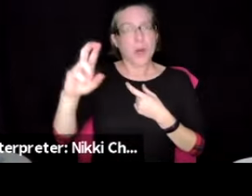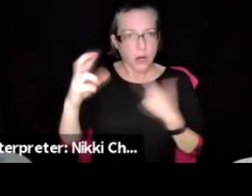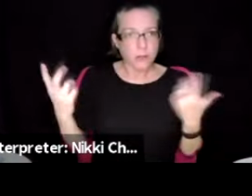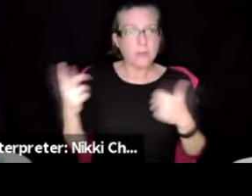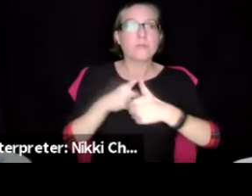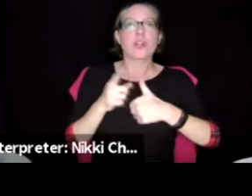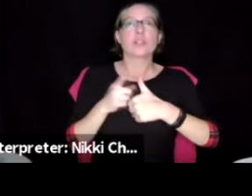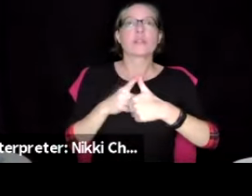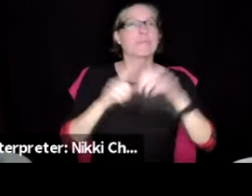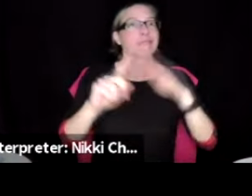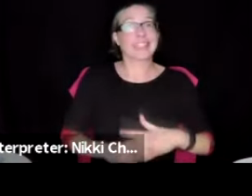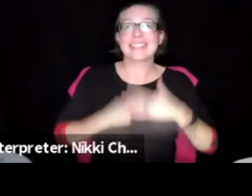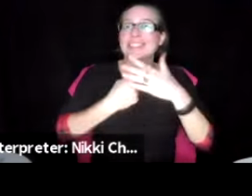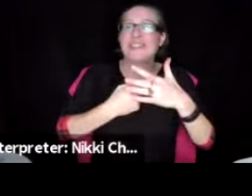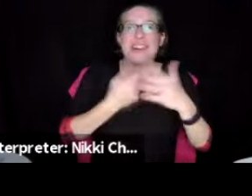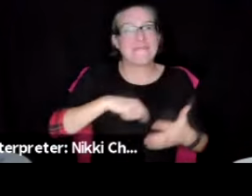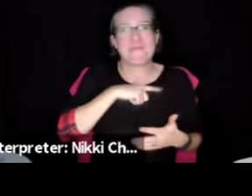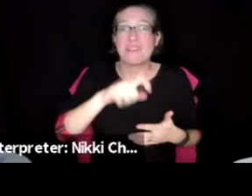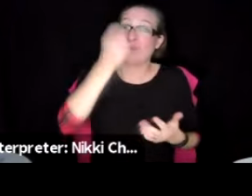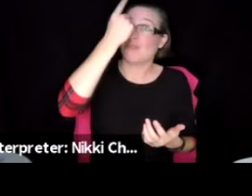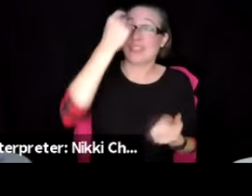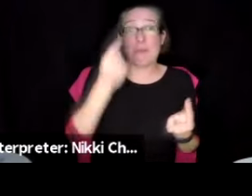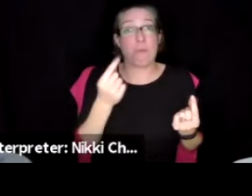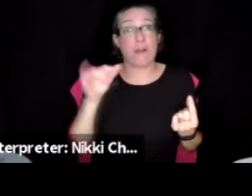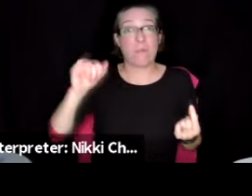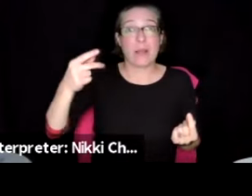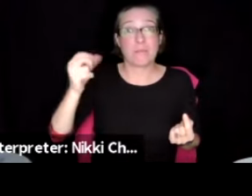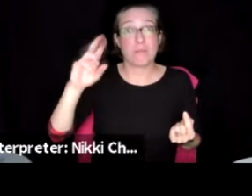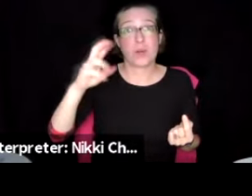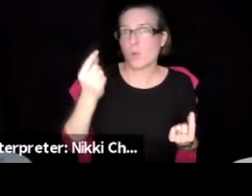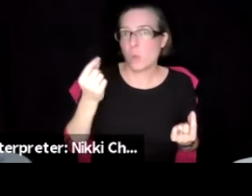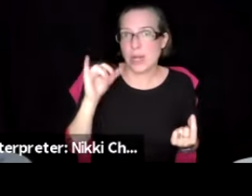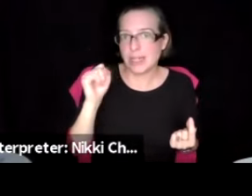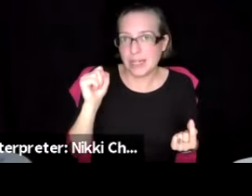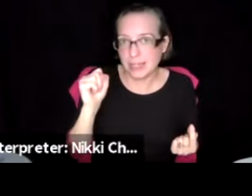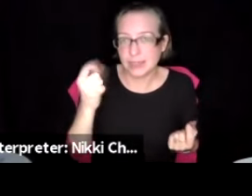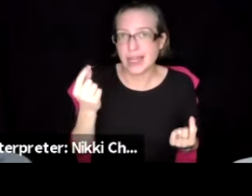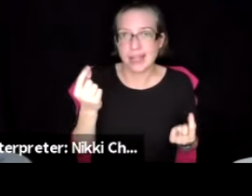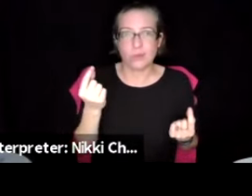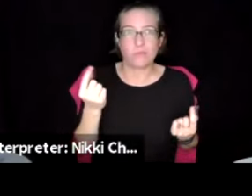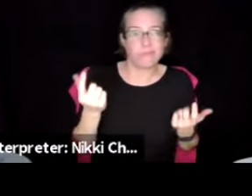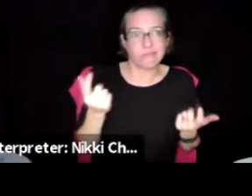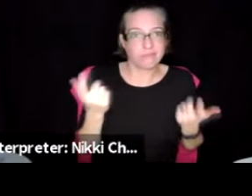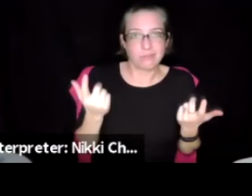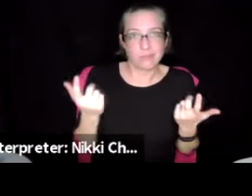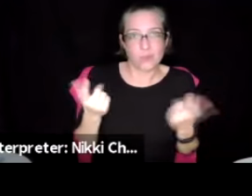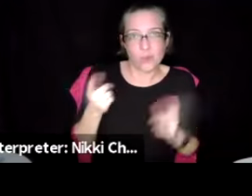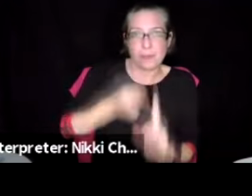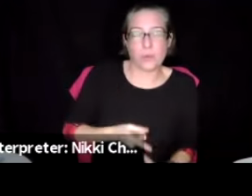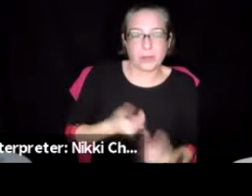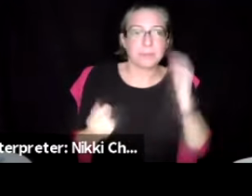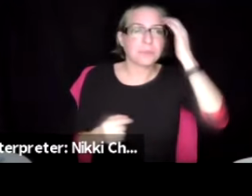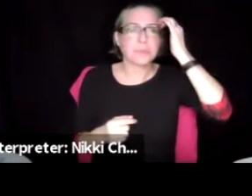understand what YPAR is and what its steps are, to understand the dynamics of youth and adults